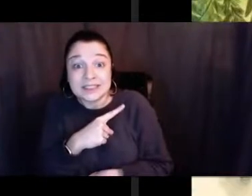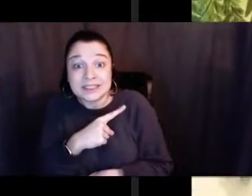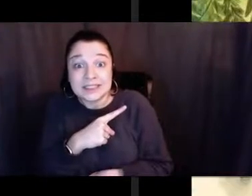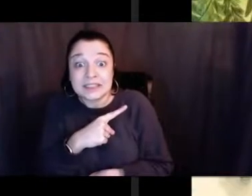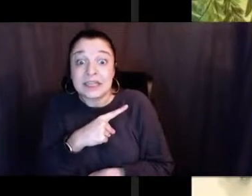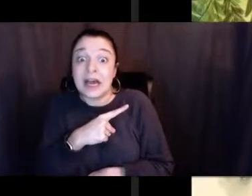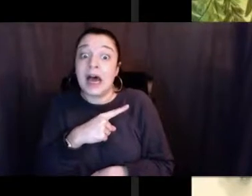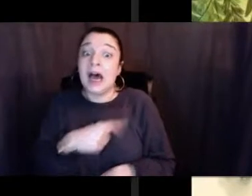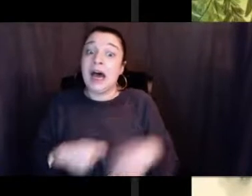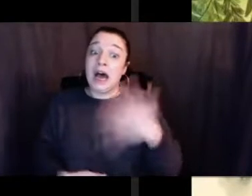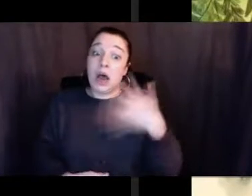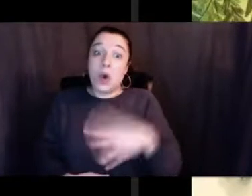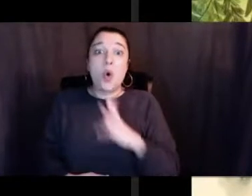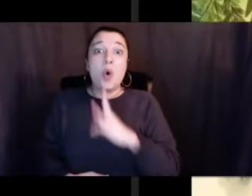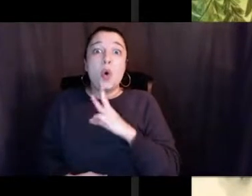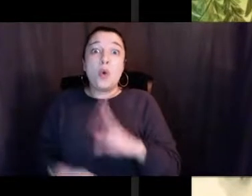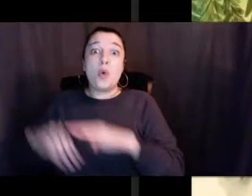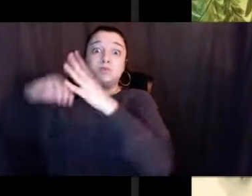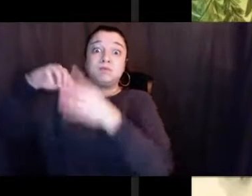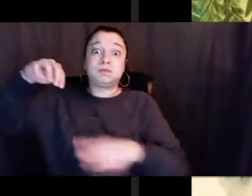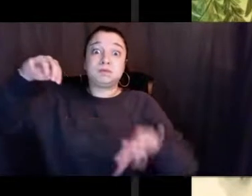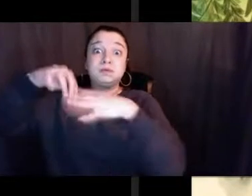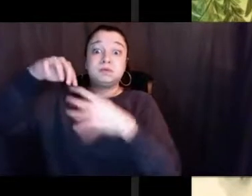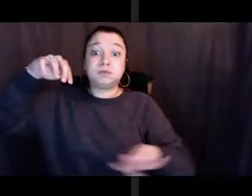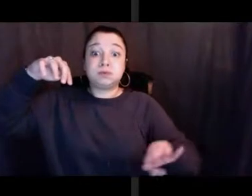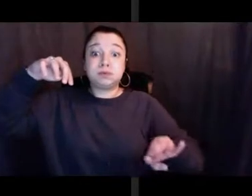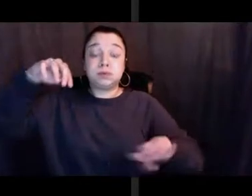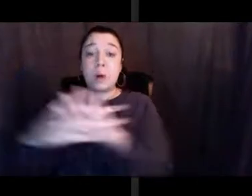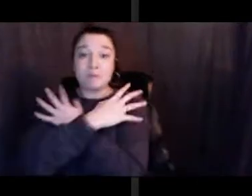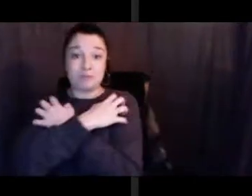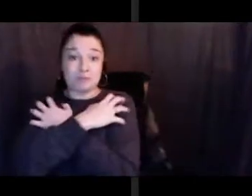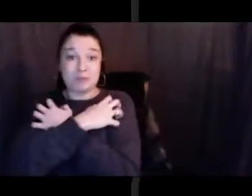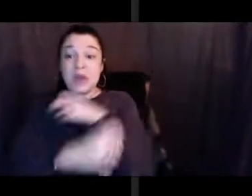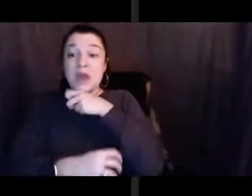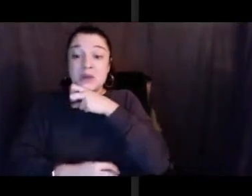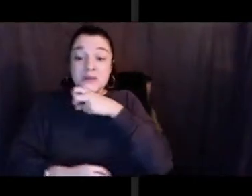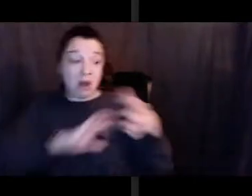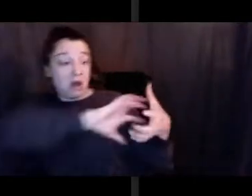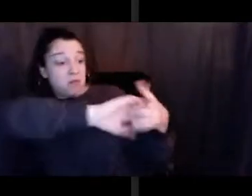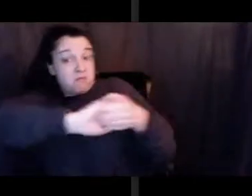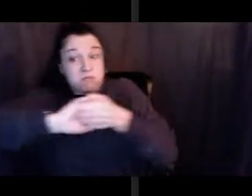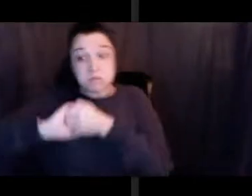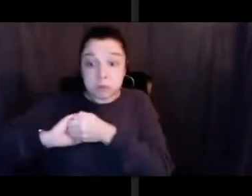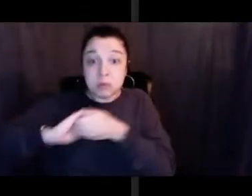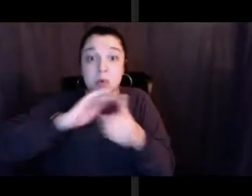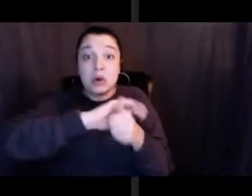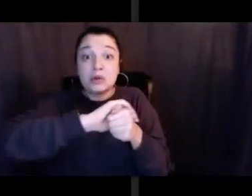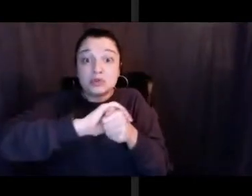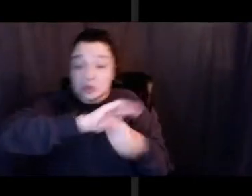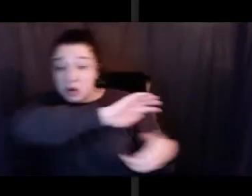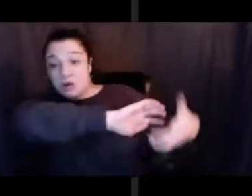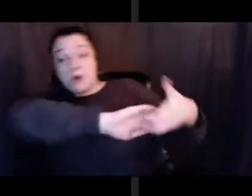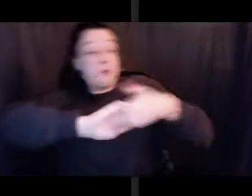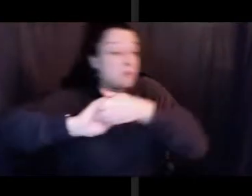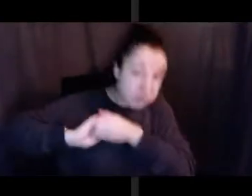Oh no, they're going over the waterfall. Bear held on to Froggy. Froggy held on to Turtle. Turtles held on to